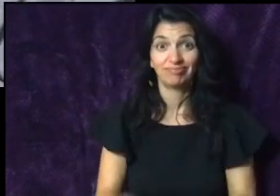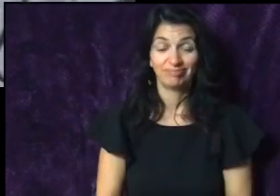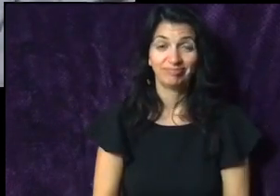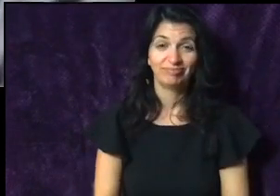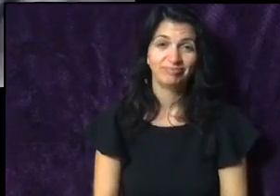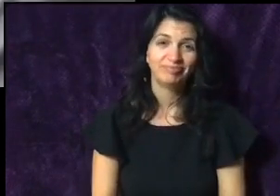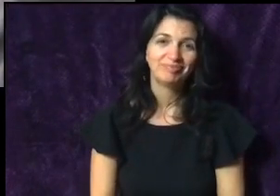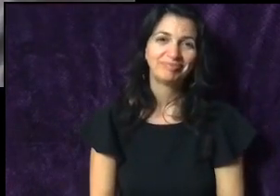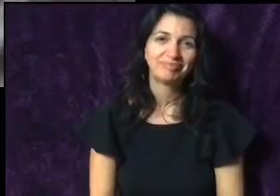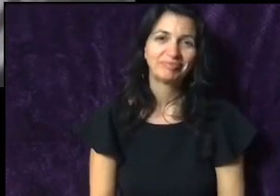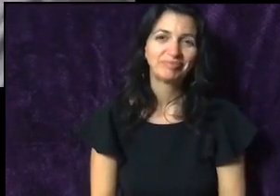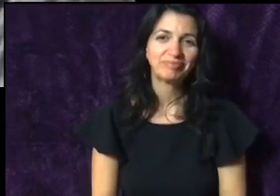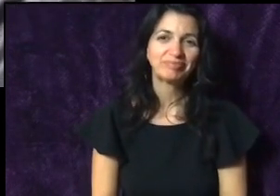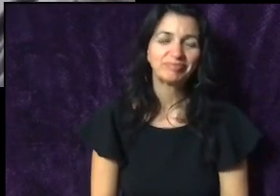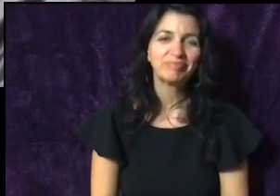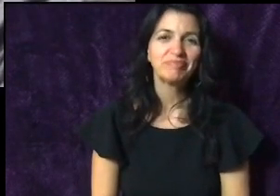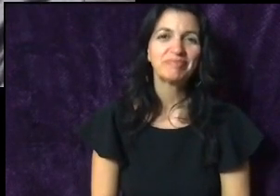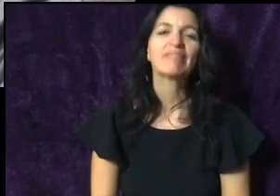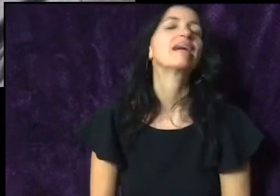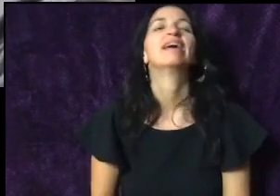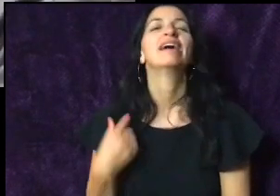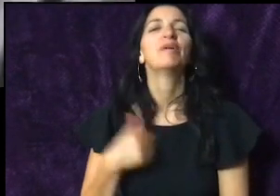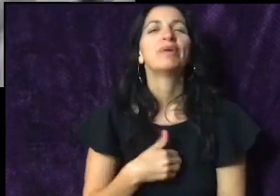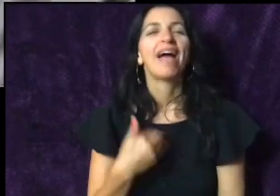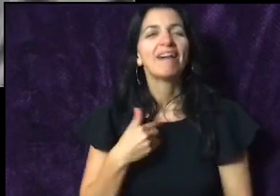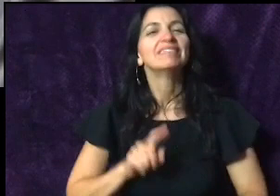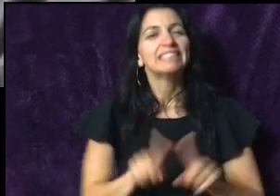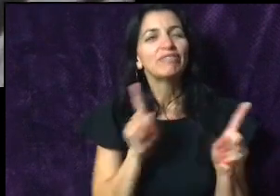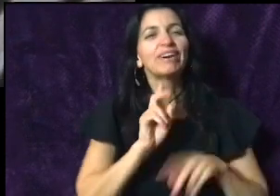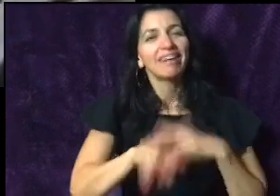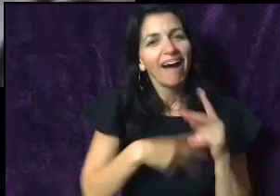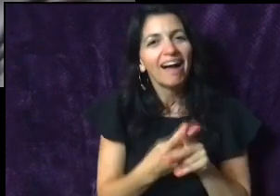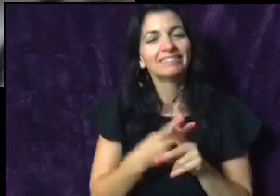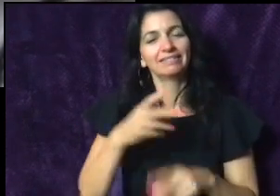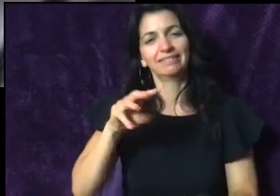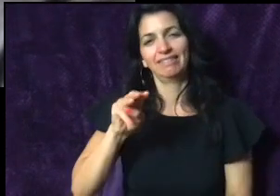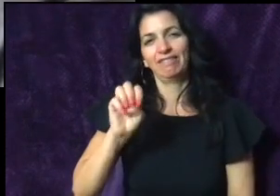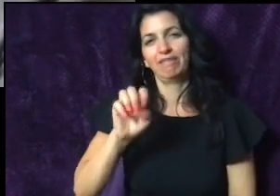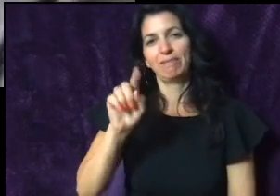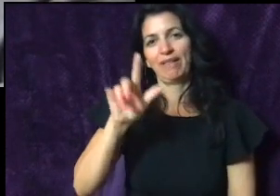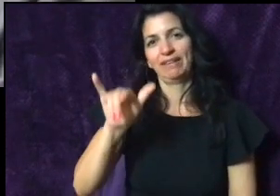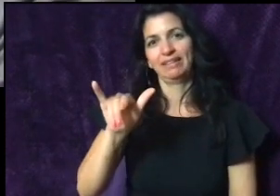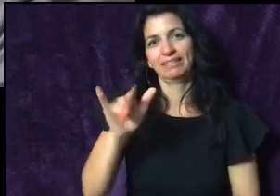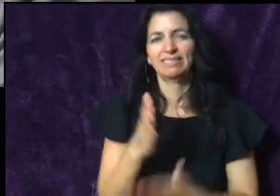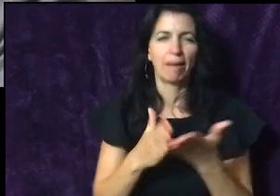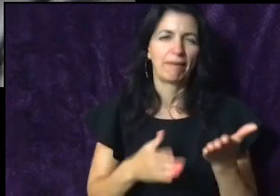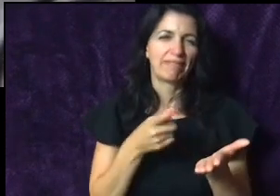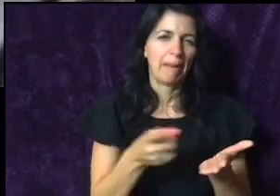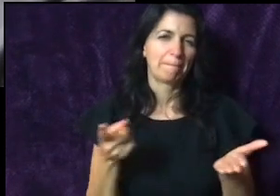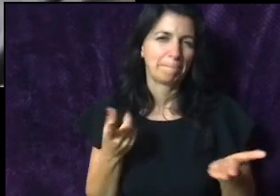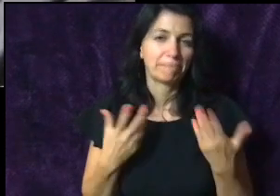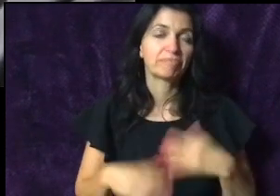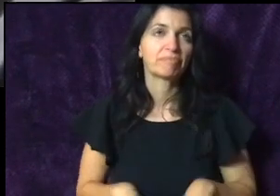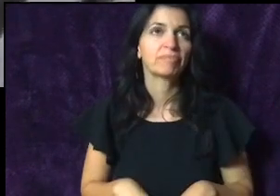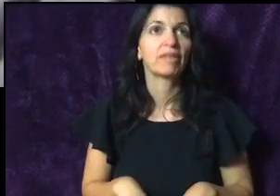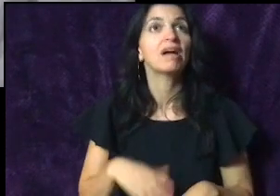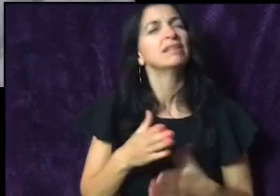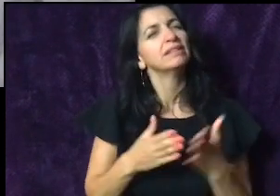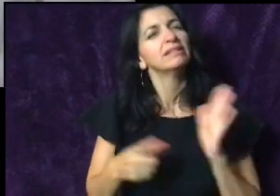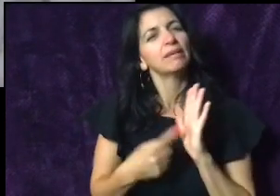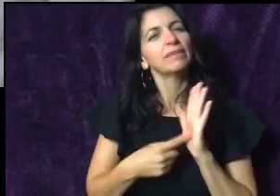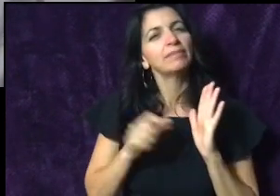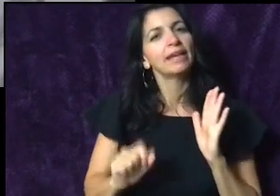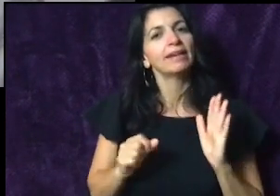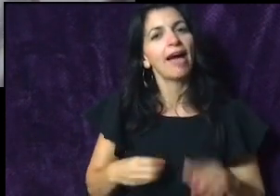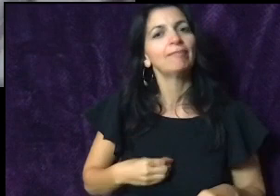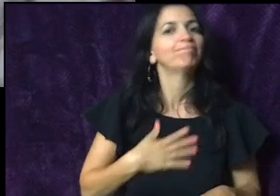interesting melody. So we have different kinds of melodies. Those are some of them. And there's different kinds of melodies that can make